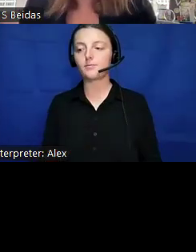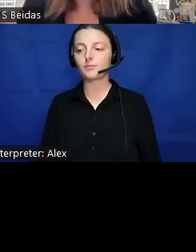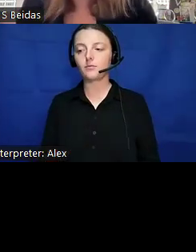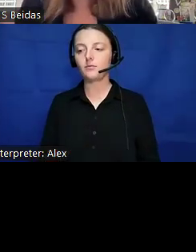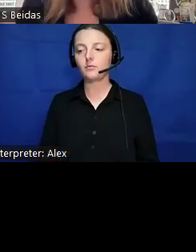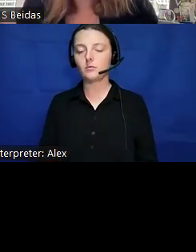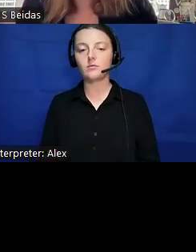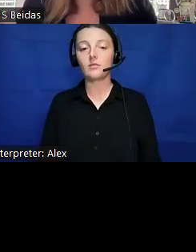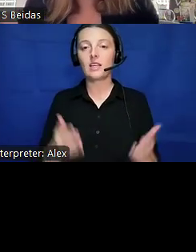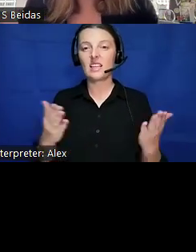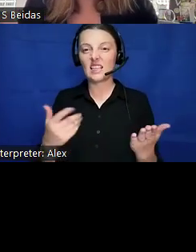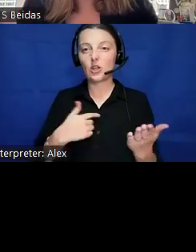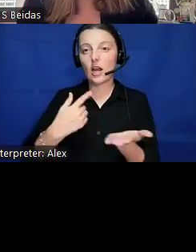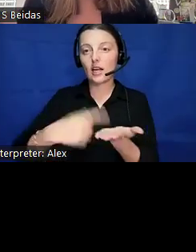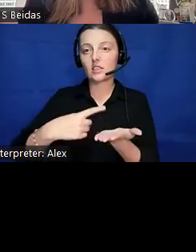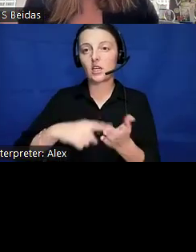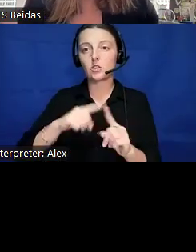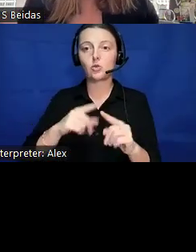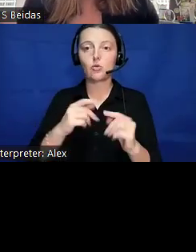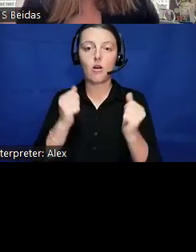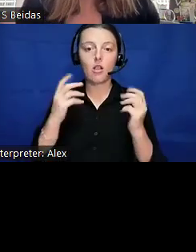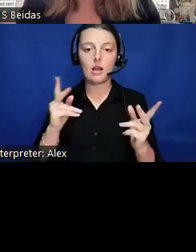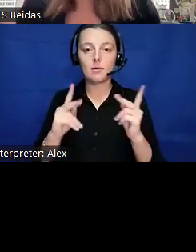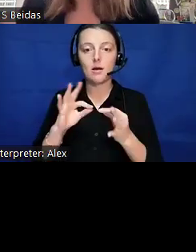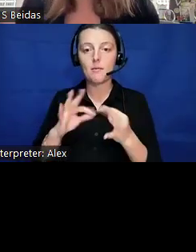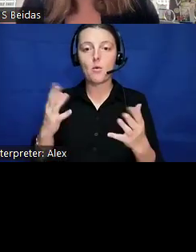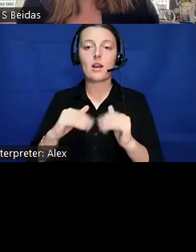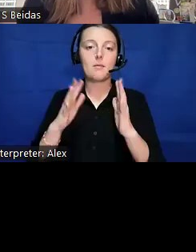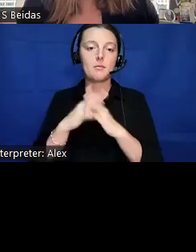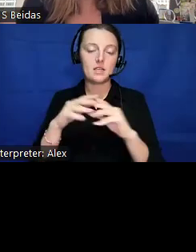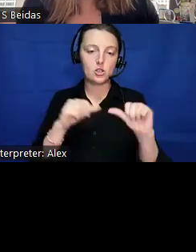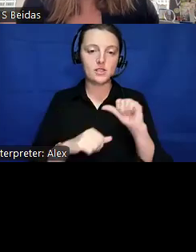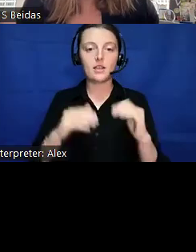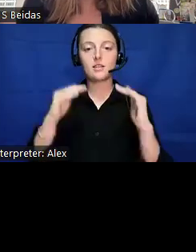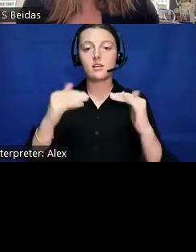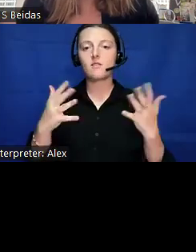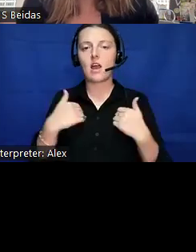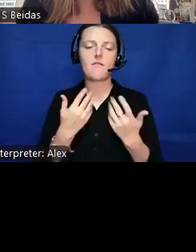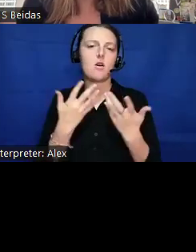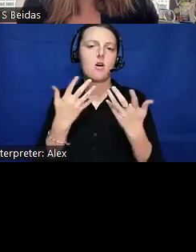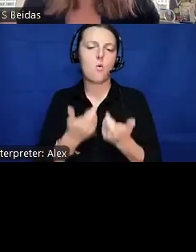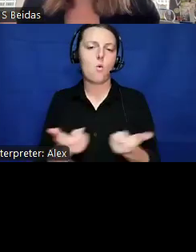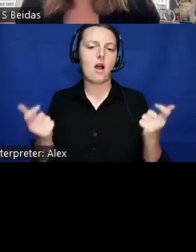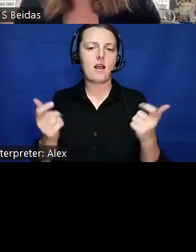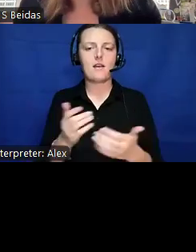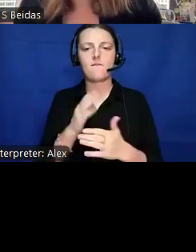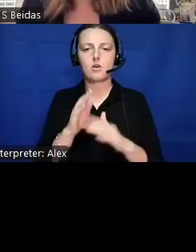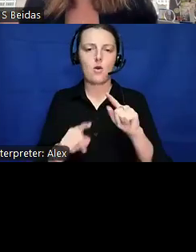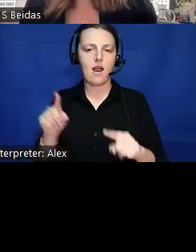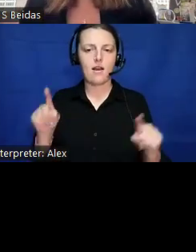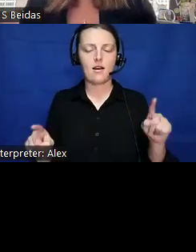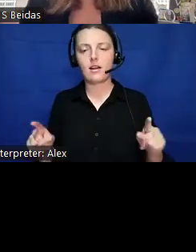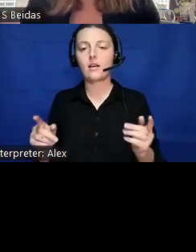I talk to a lot of people about implementation science, and there's a wide variety, given that it's still a kind of field